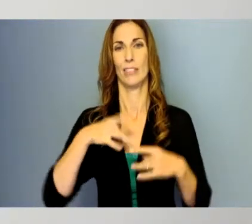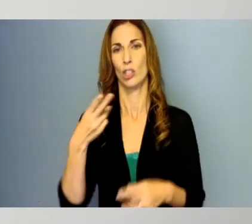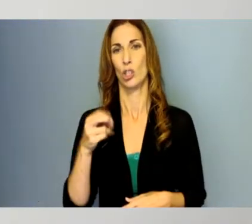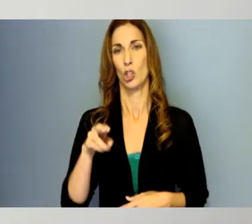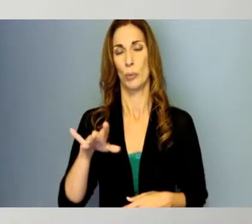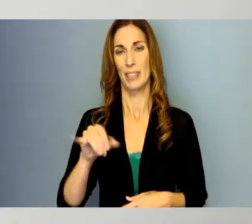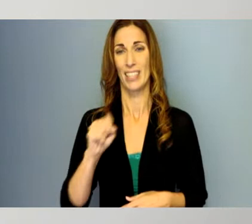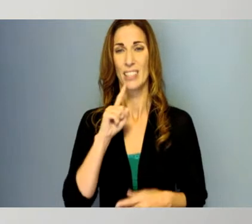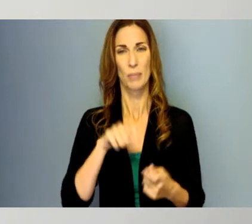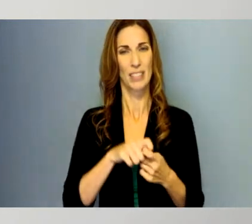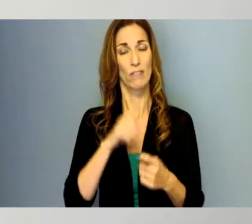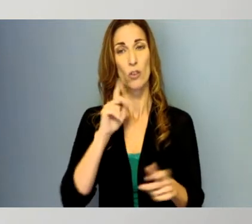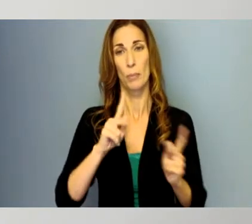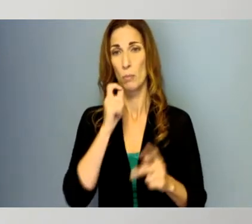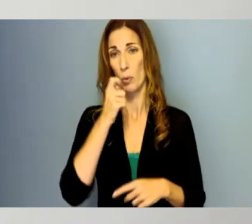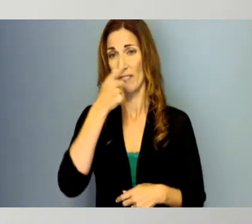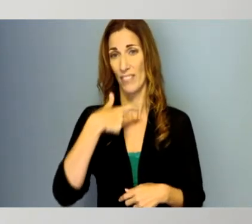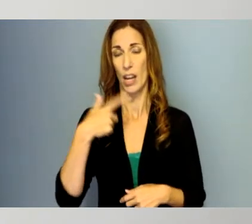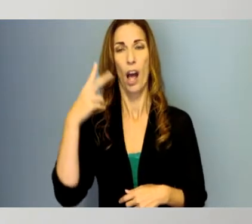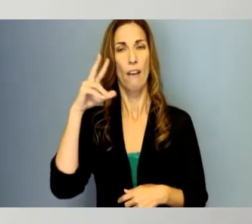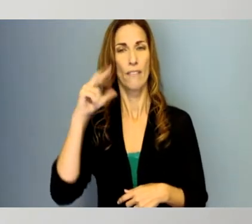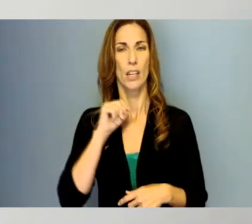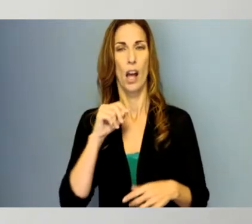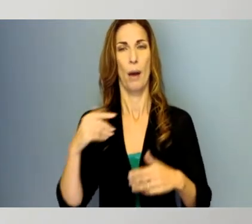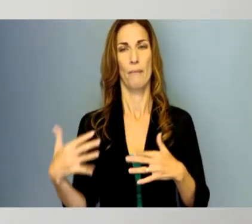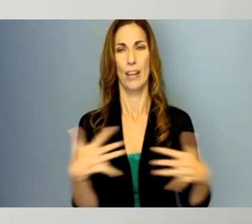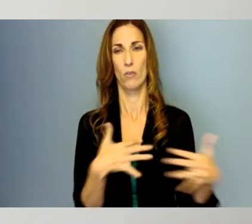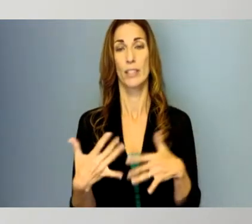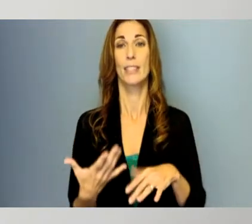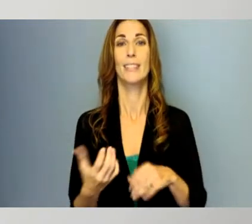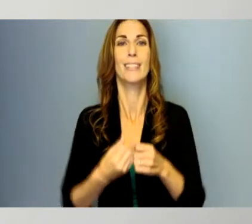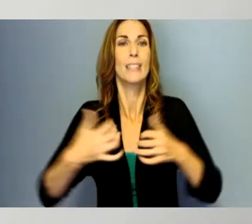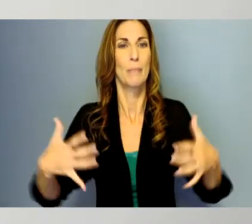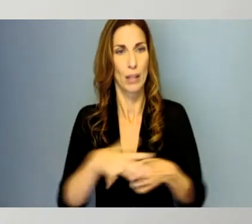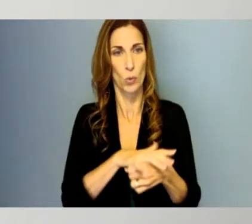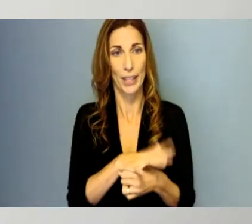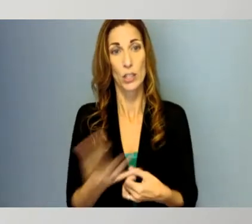Vietnam veterans and expands the locations to include